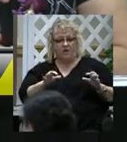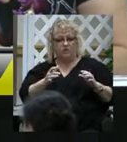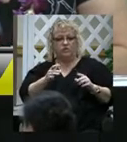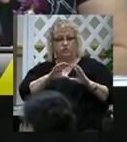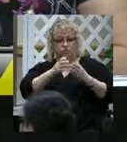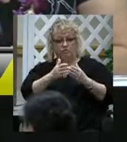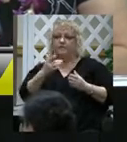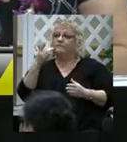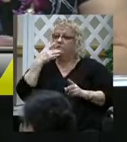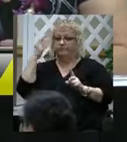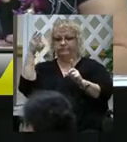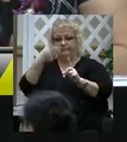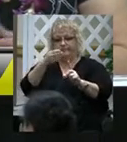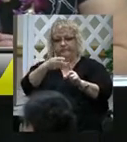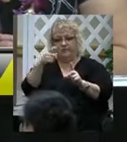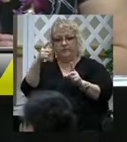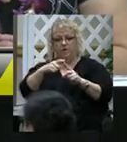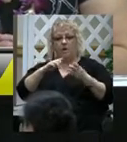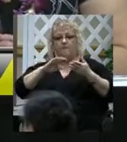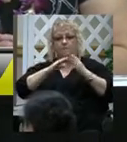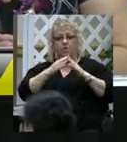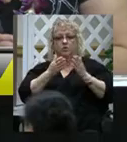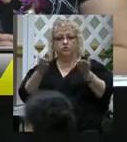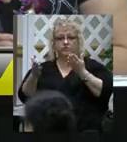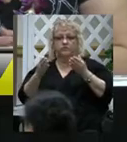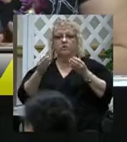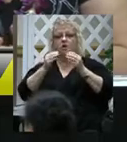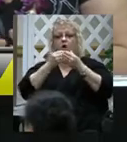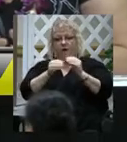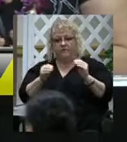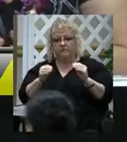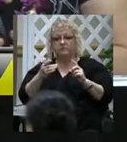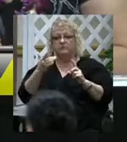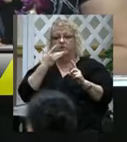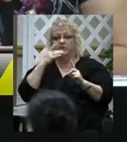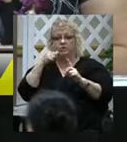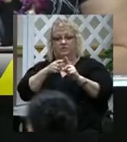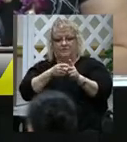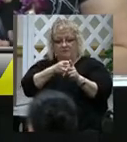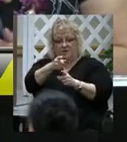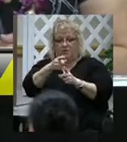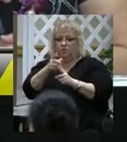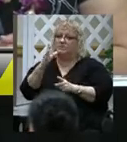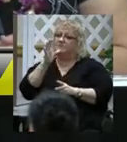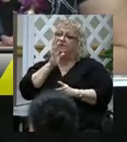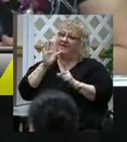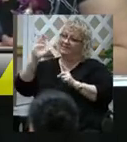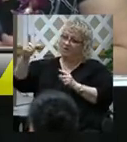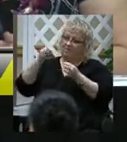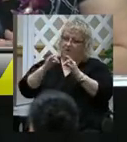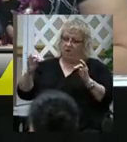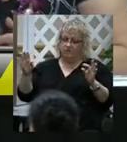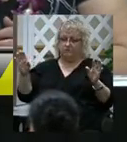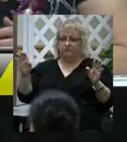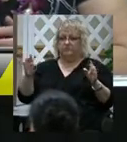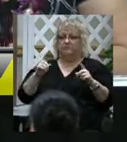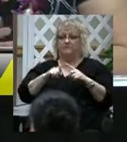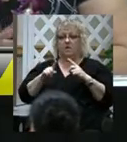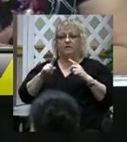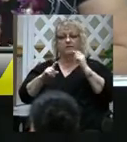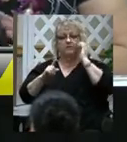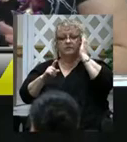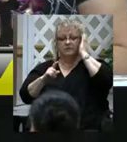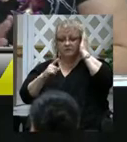the community service office and specifically to the specialist who speaks their language. However,